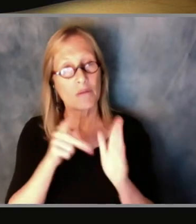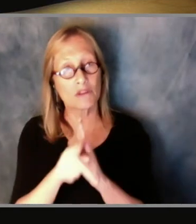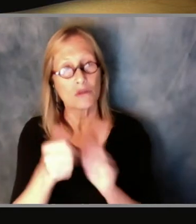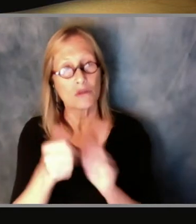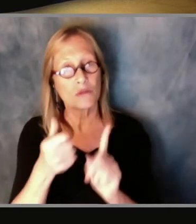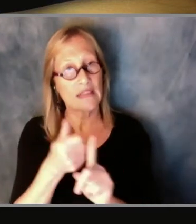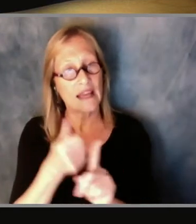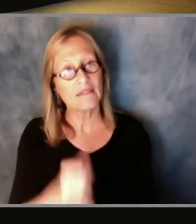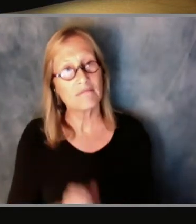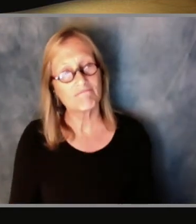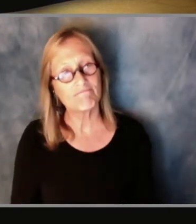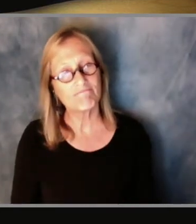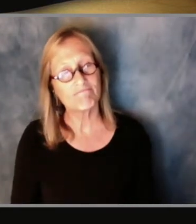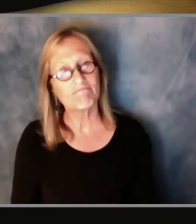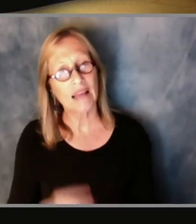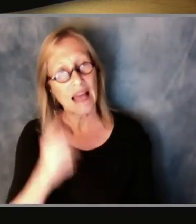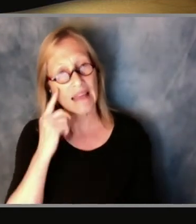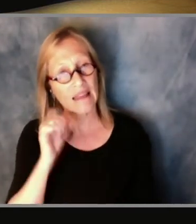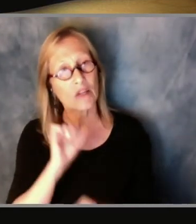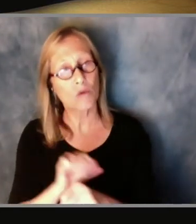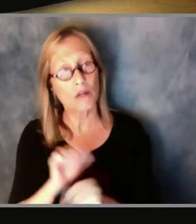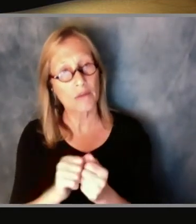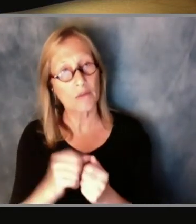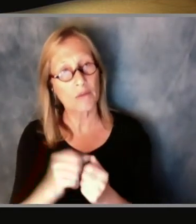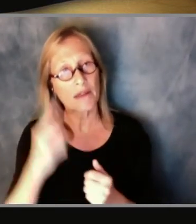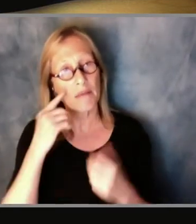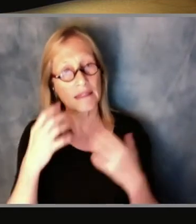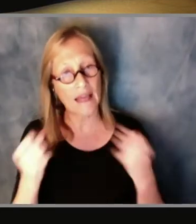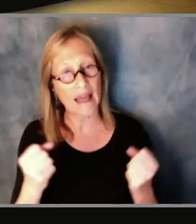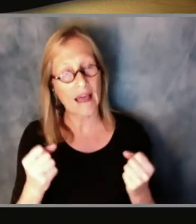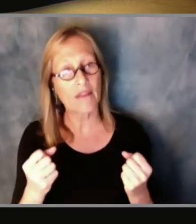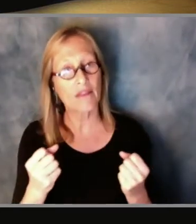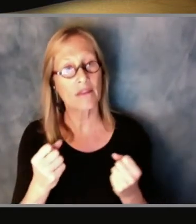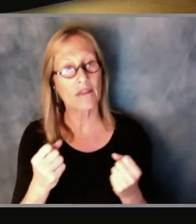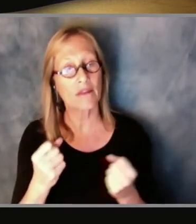with Mental Health America, with Danielle Rajan,